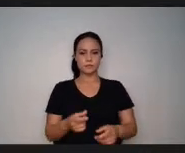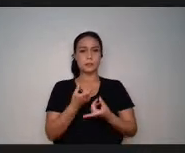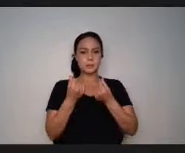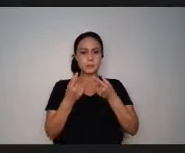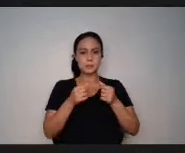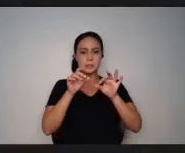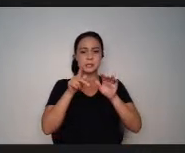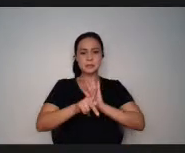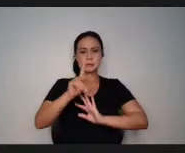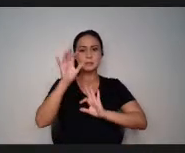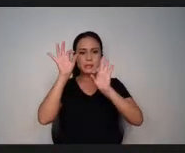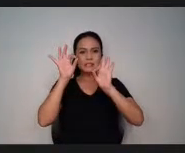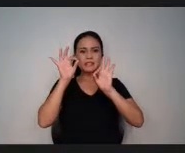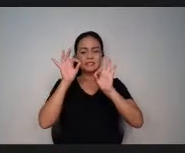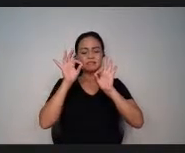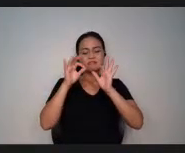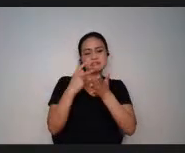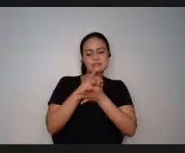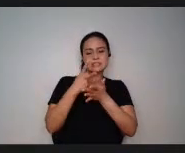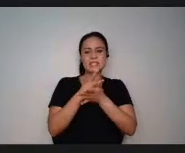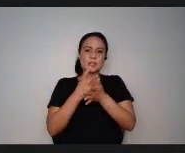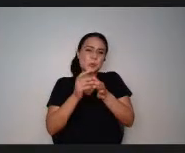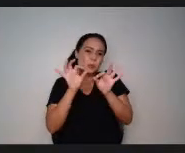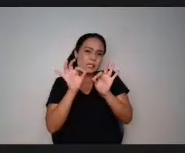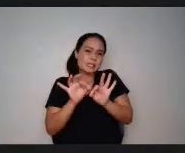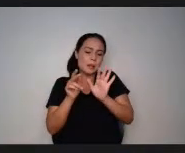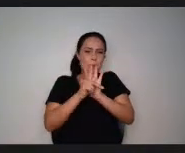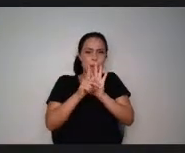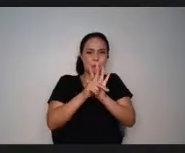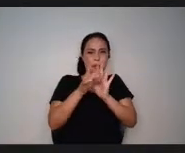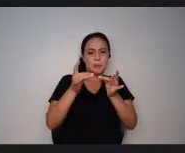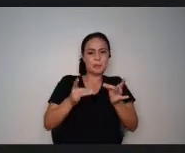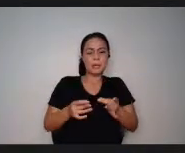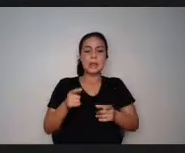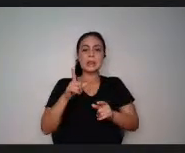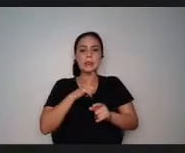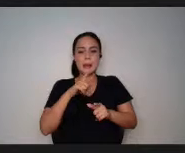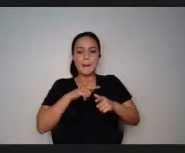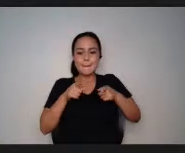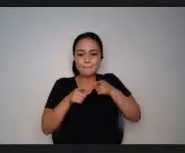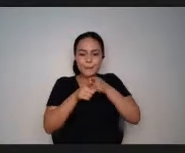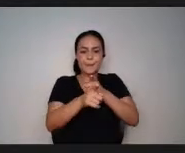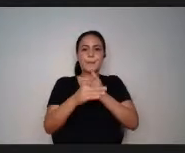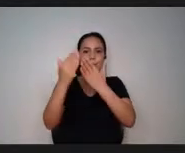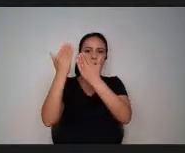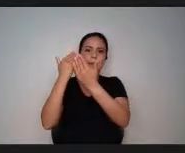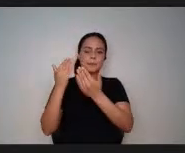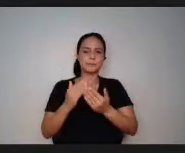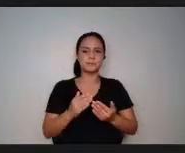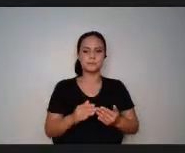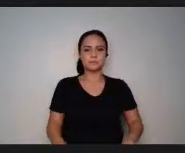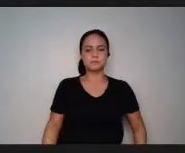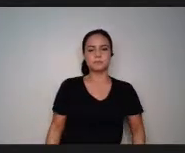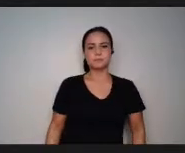lot of delivery drivers with depressions because they're full of debt and they are not able to pay their